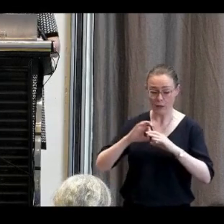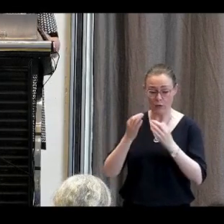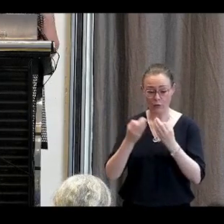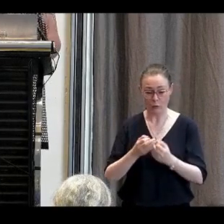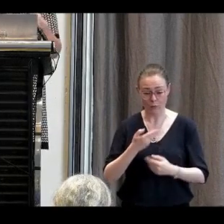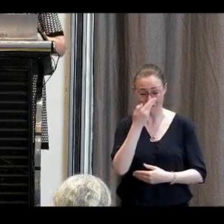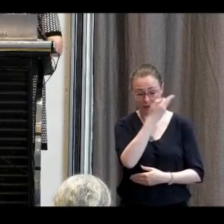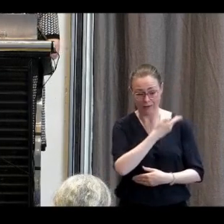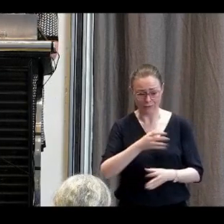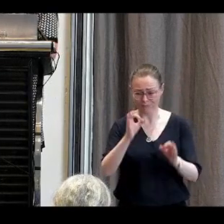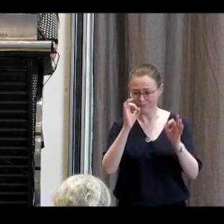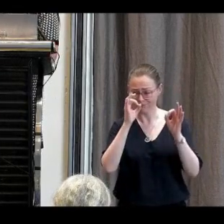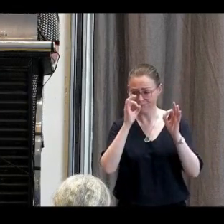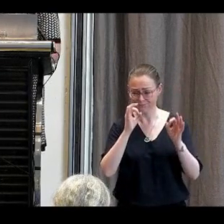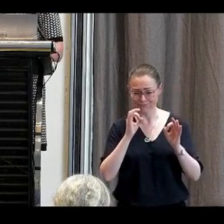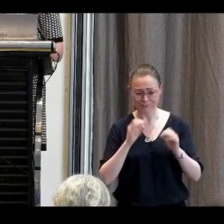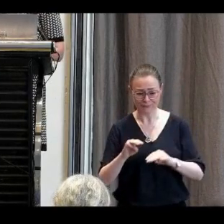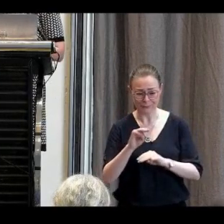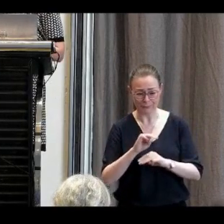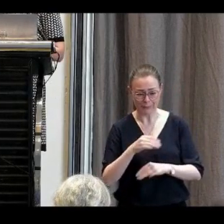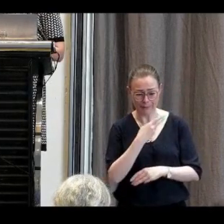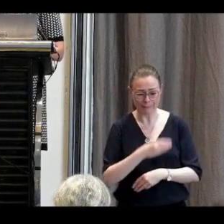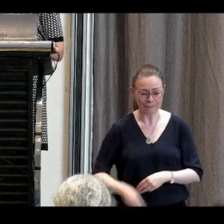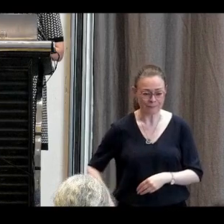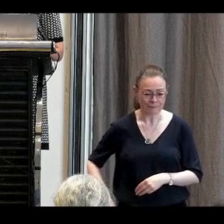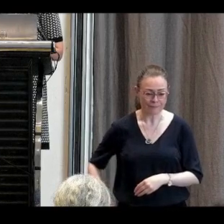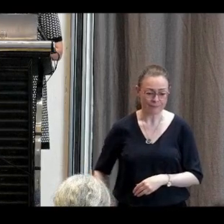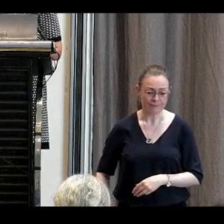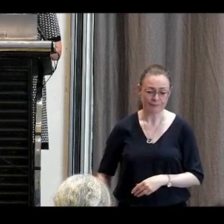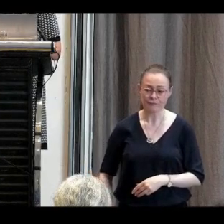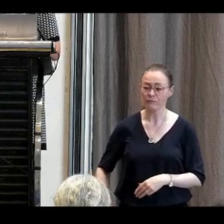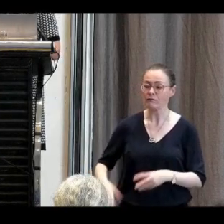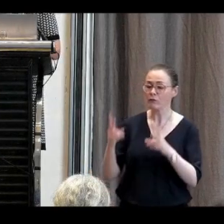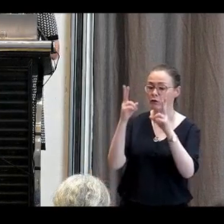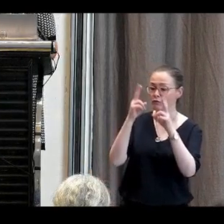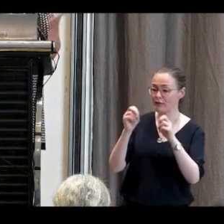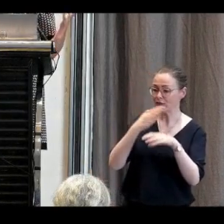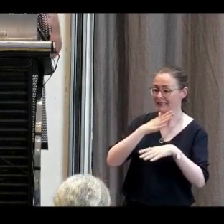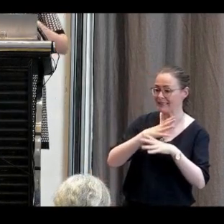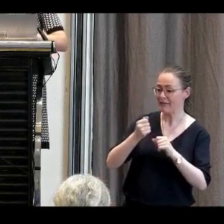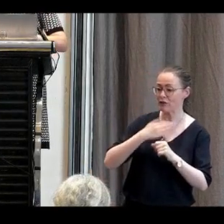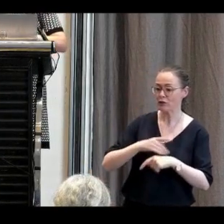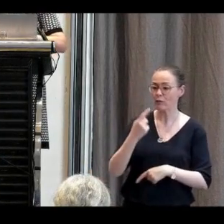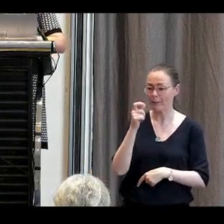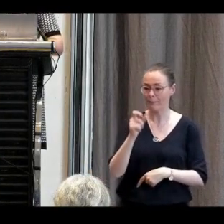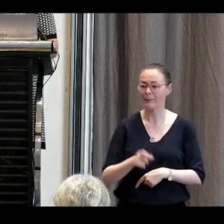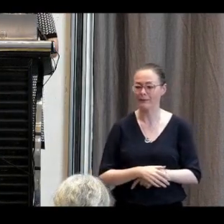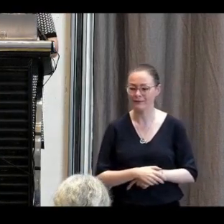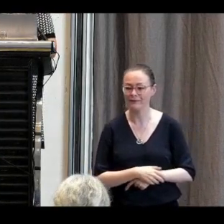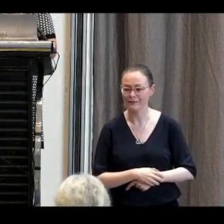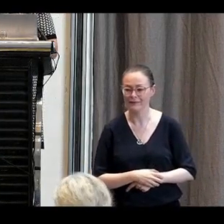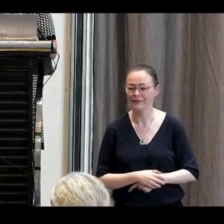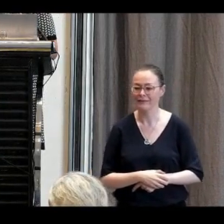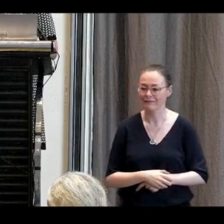It's an amazing bunch of people, and the research is never done by one person. So all the data that they presented